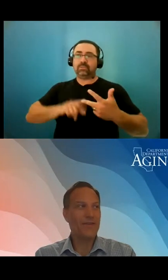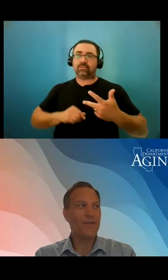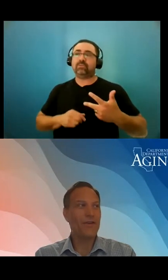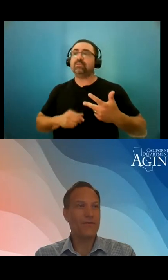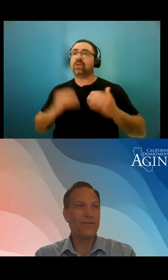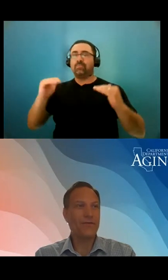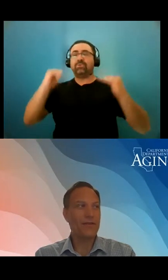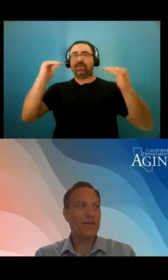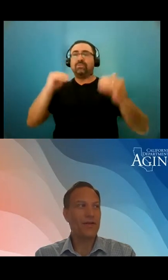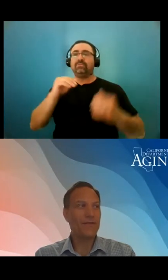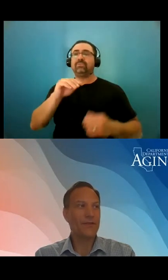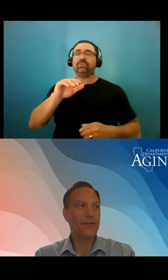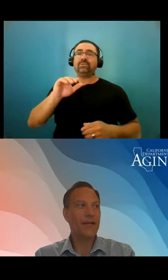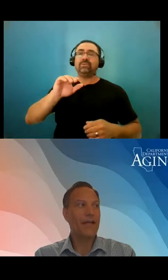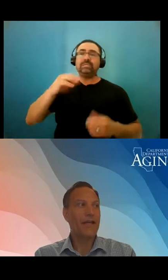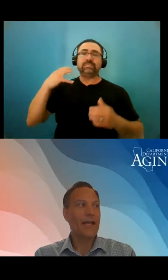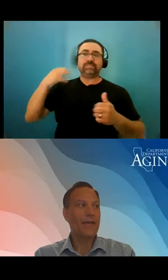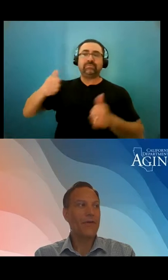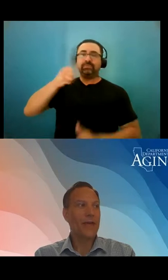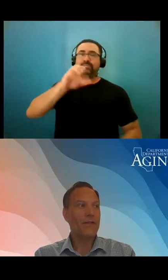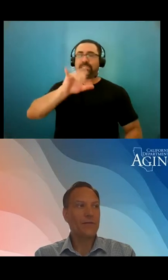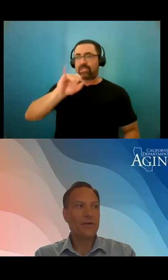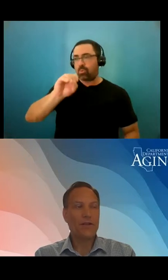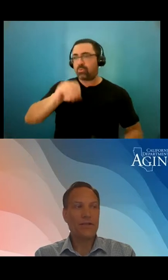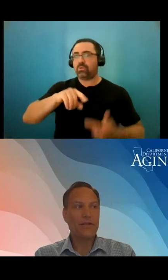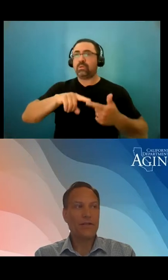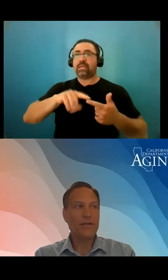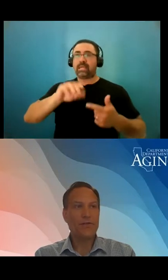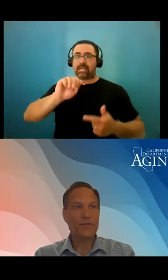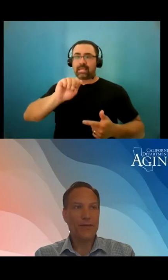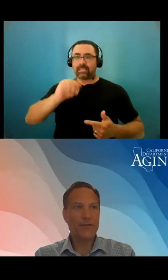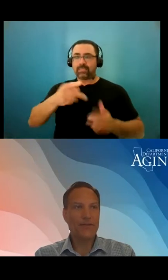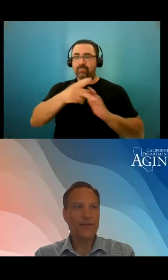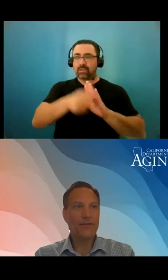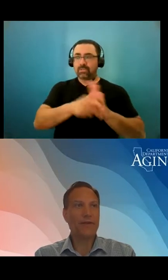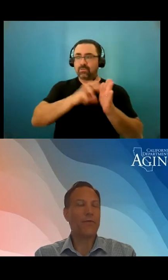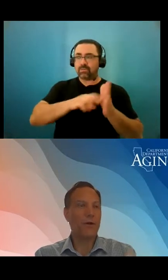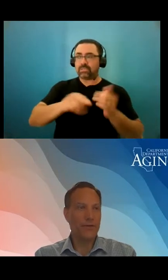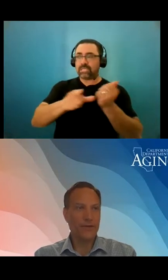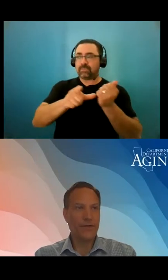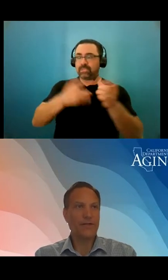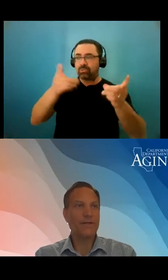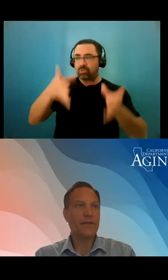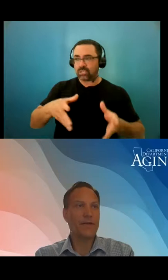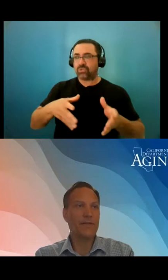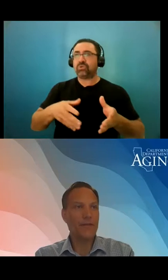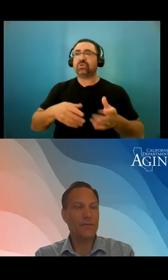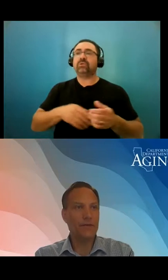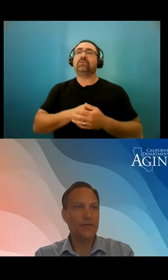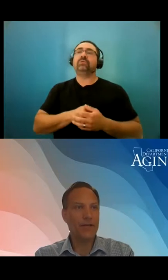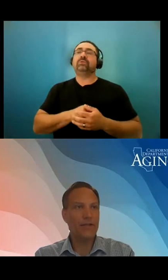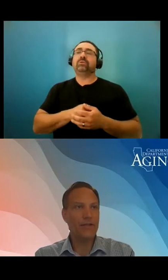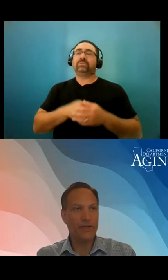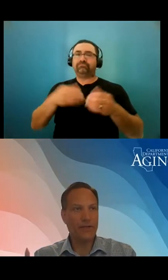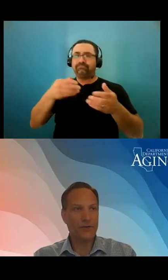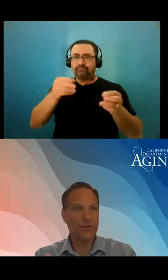position rather, of Chief Information Officer, a new Aging and Policy Research Deputy Director to cover all those areas of the Master Plan